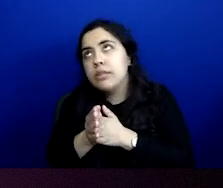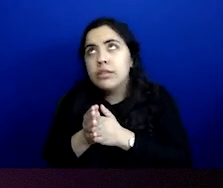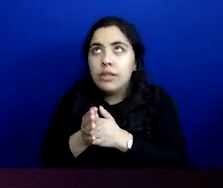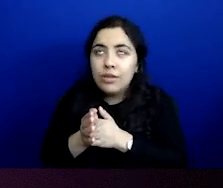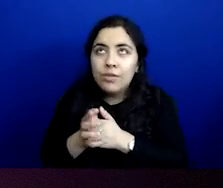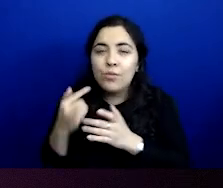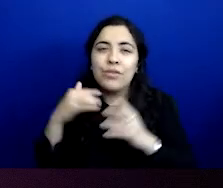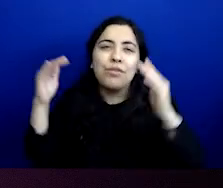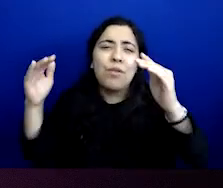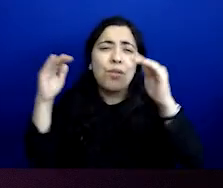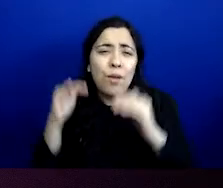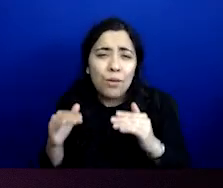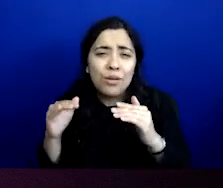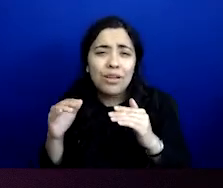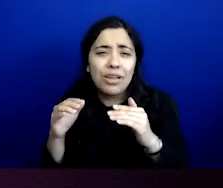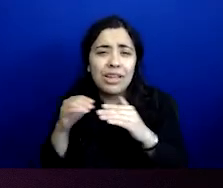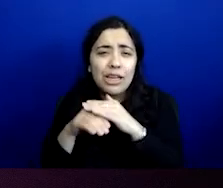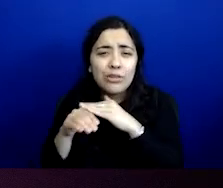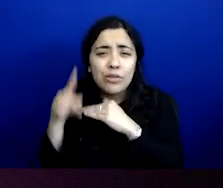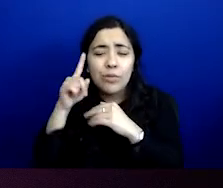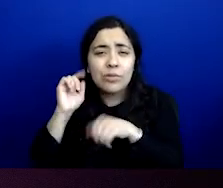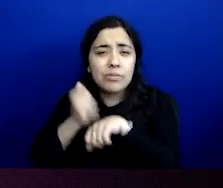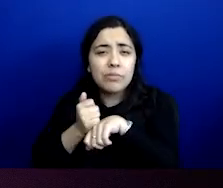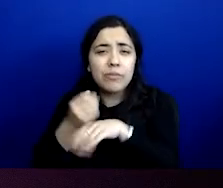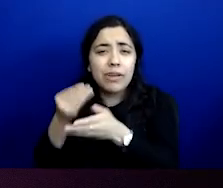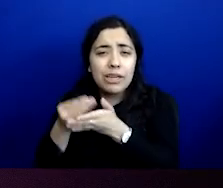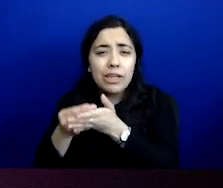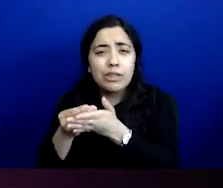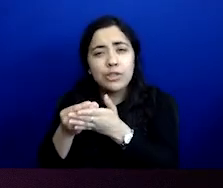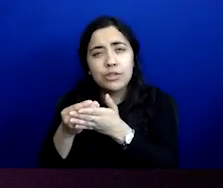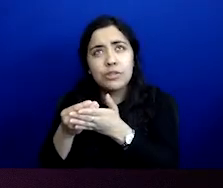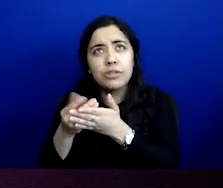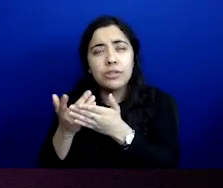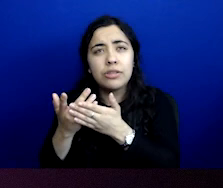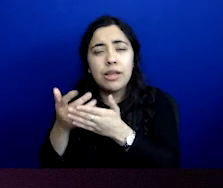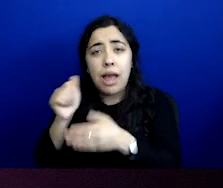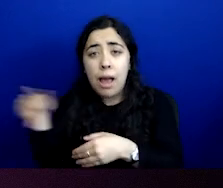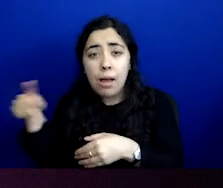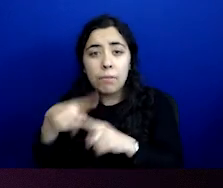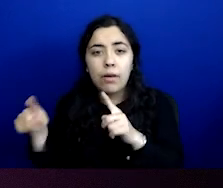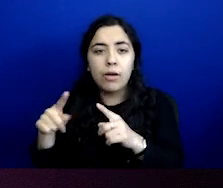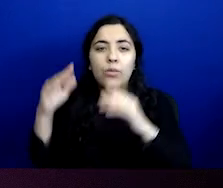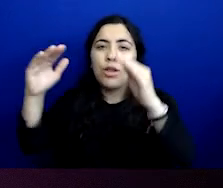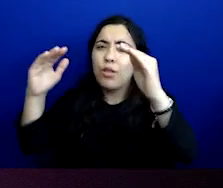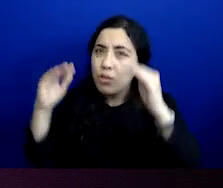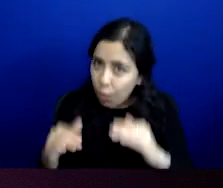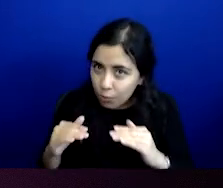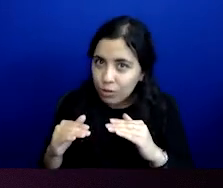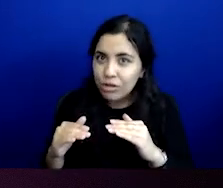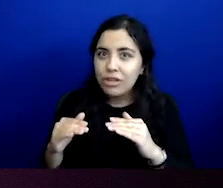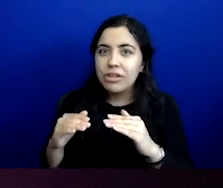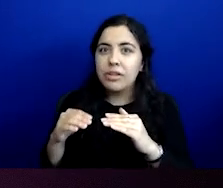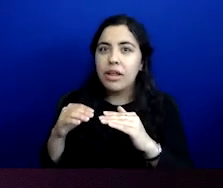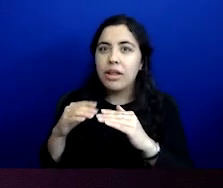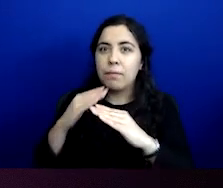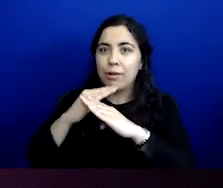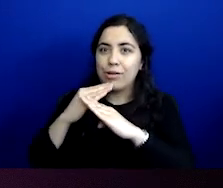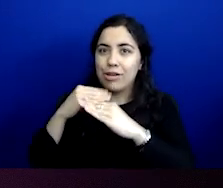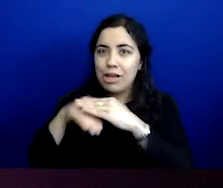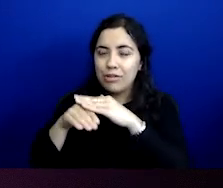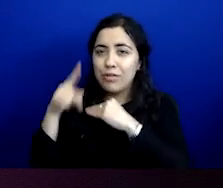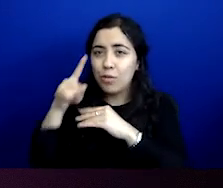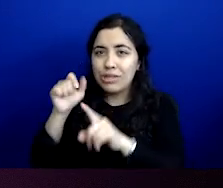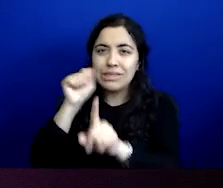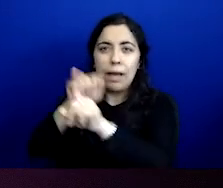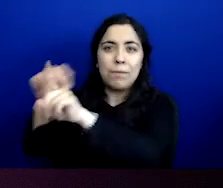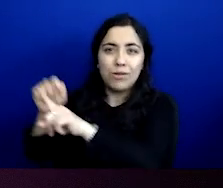lowered the barrier to entry for building financial applications, but we've also lowered the barrier to entry to scammers. So you have all types of scammers coming in and building all